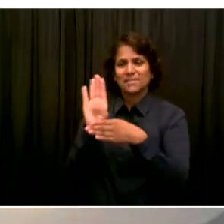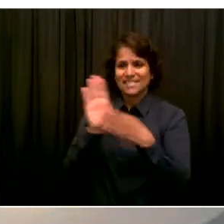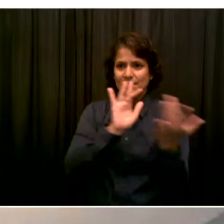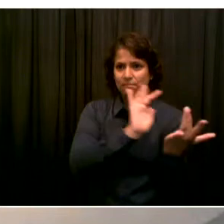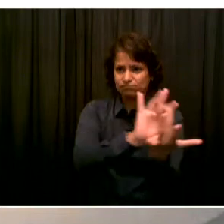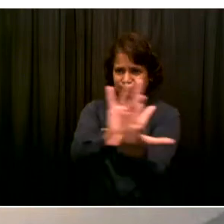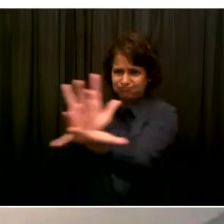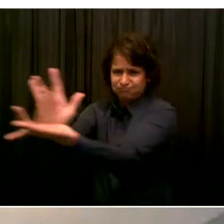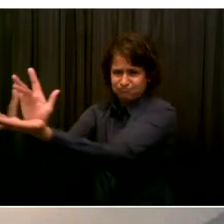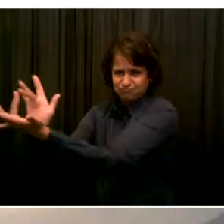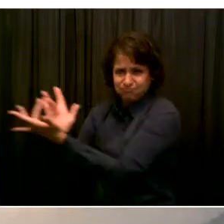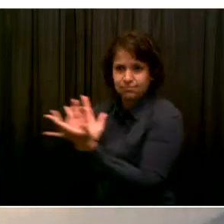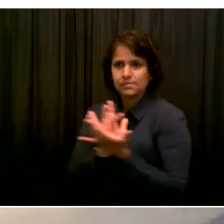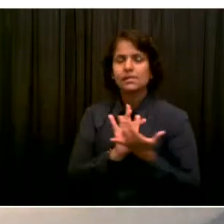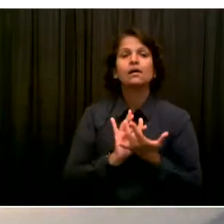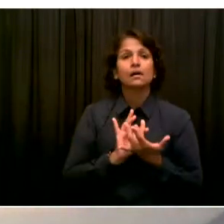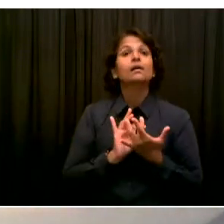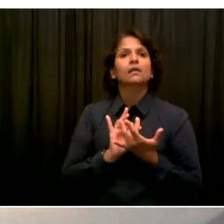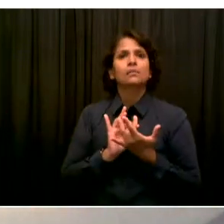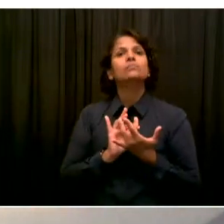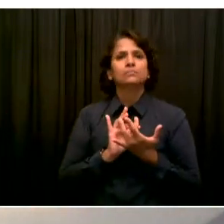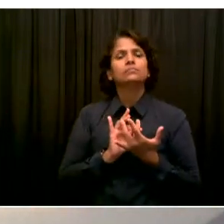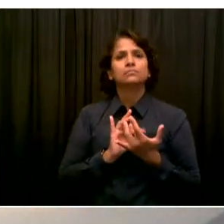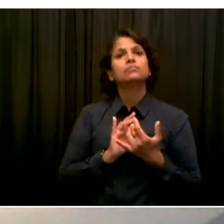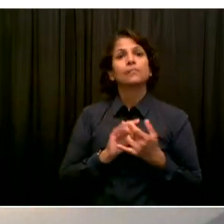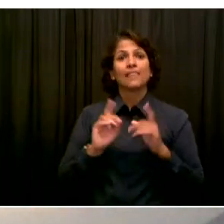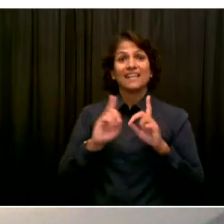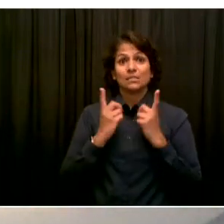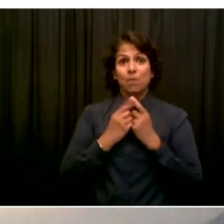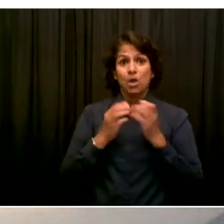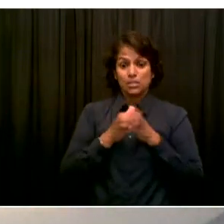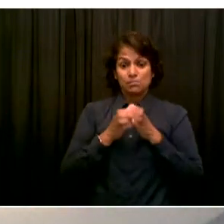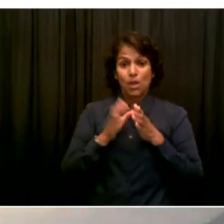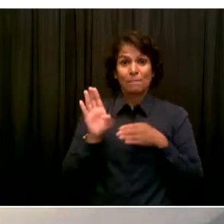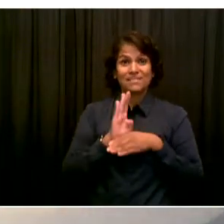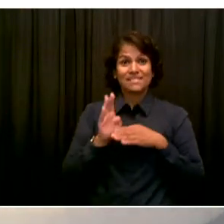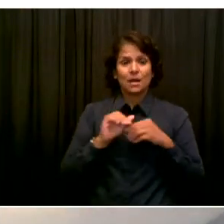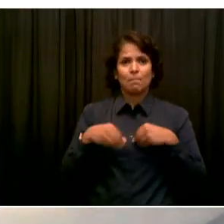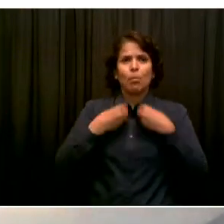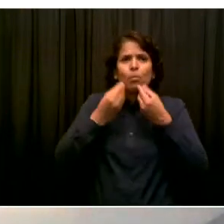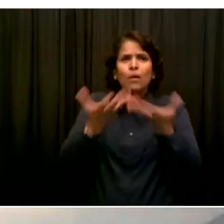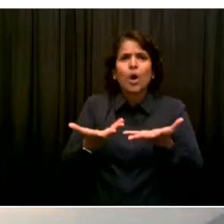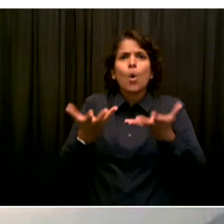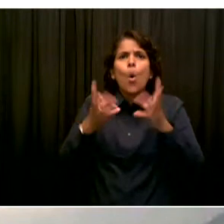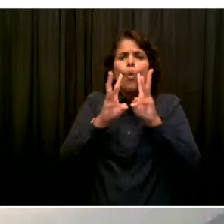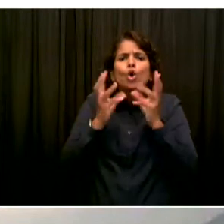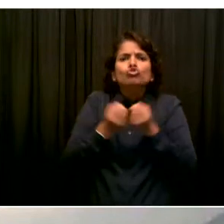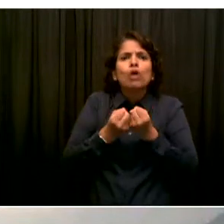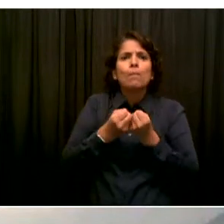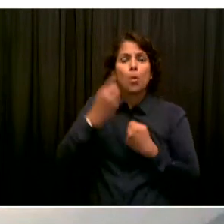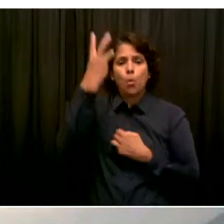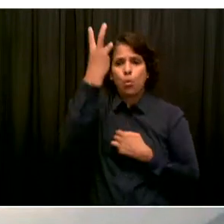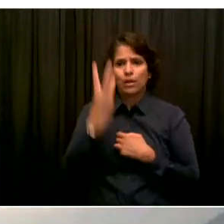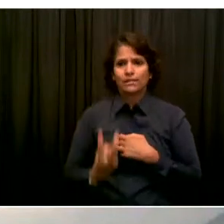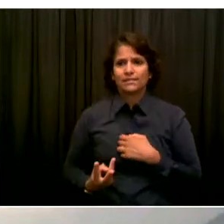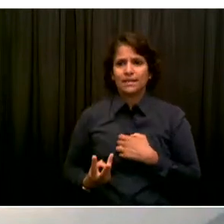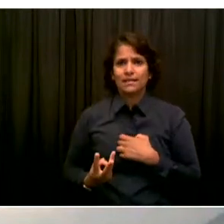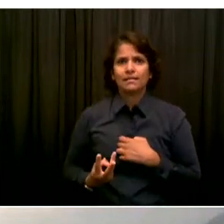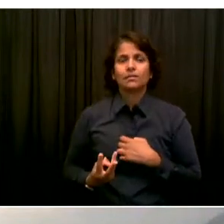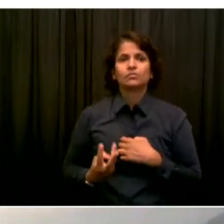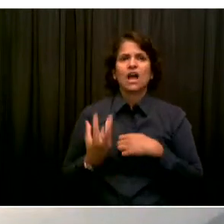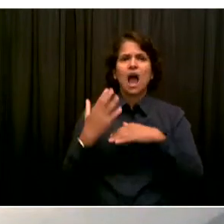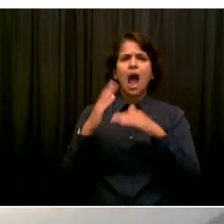has webinars every Wednesday. We already helped about 750 businesses who attended, and over